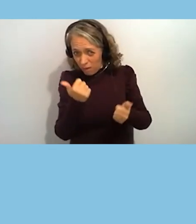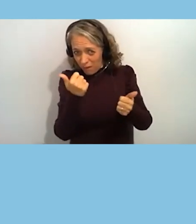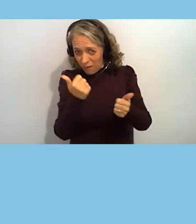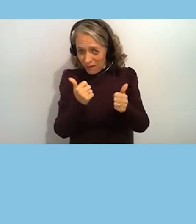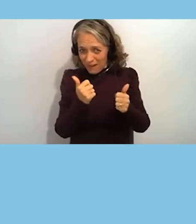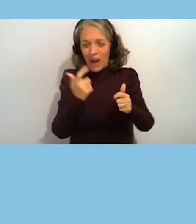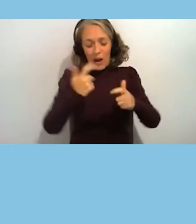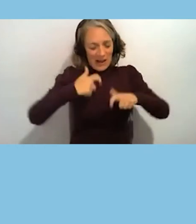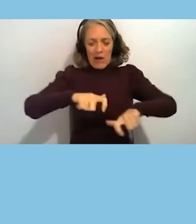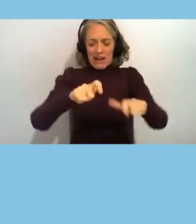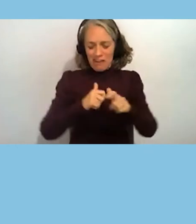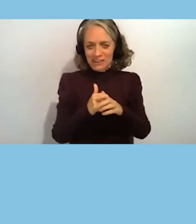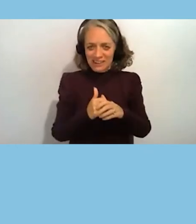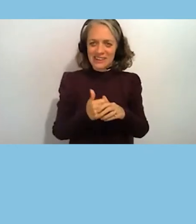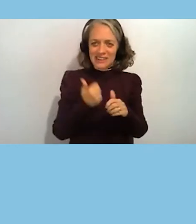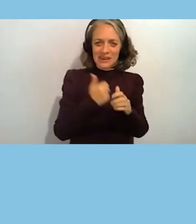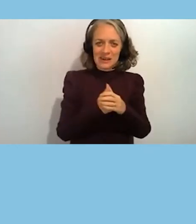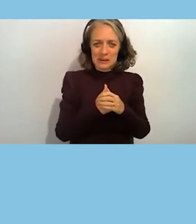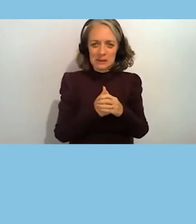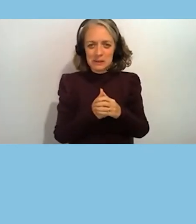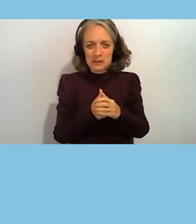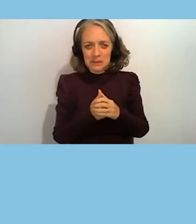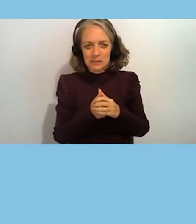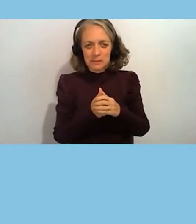I'm going to keep going. Okay, great.